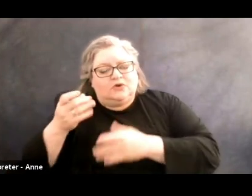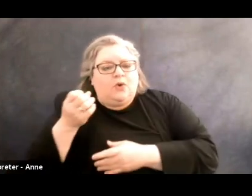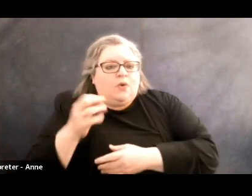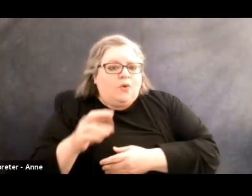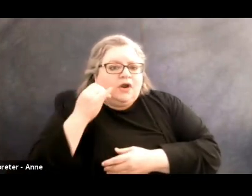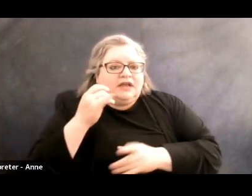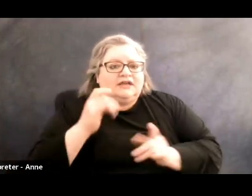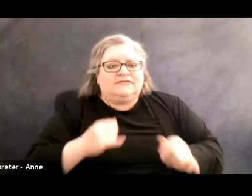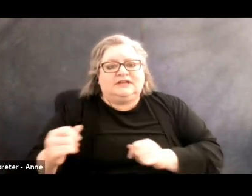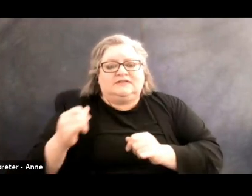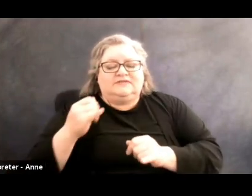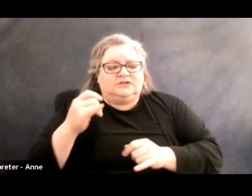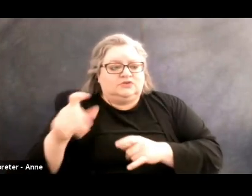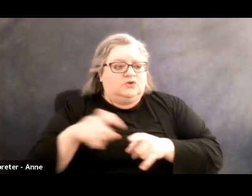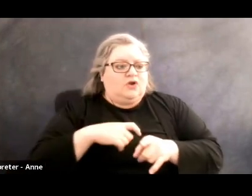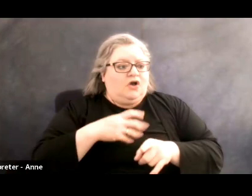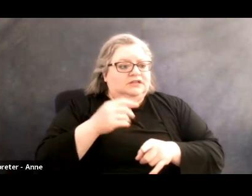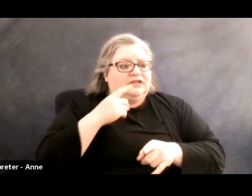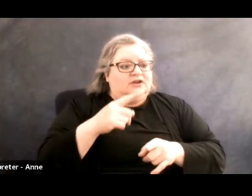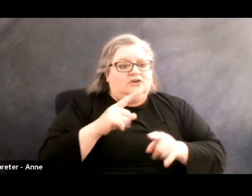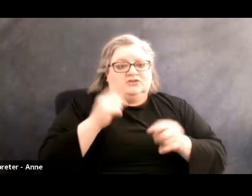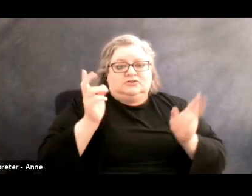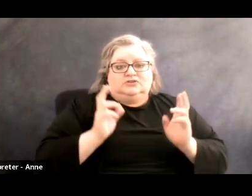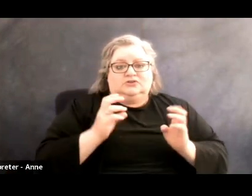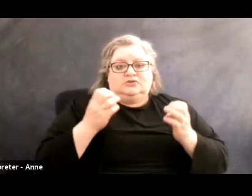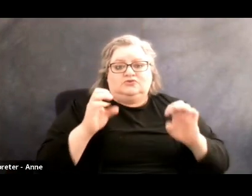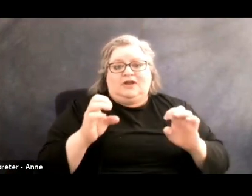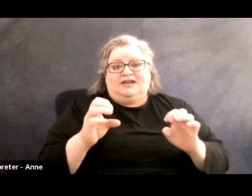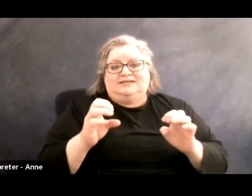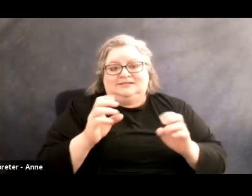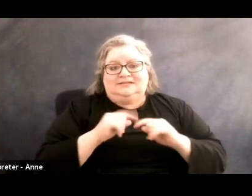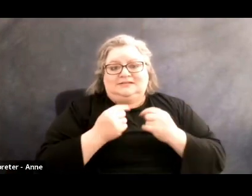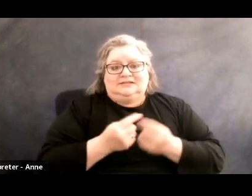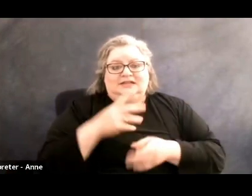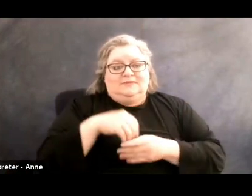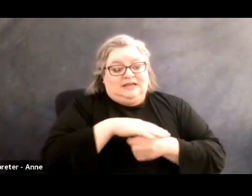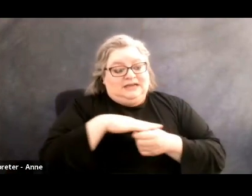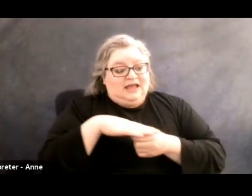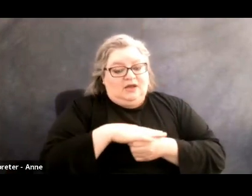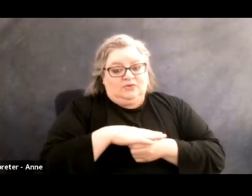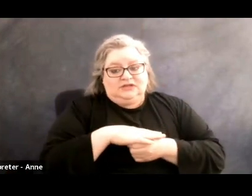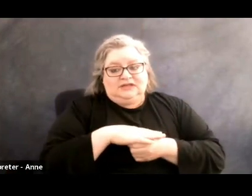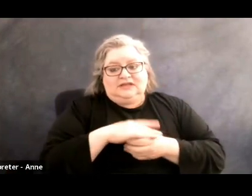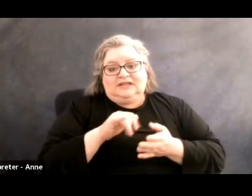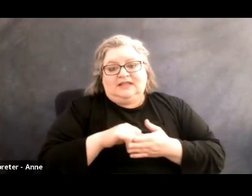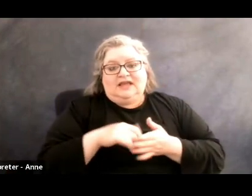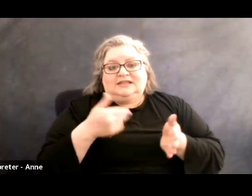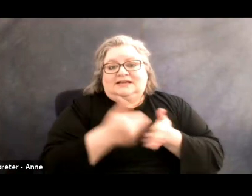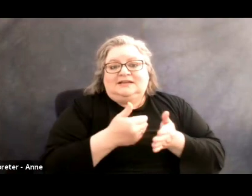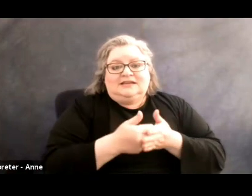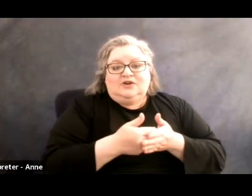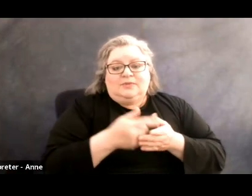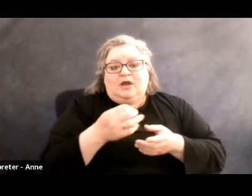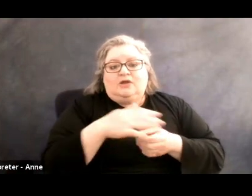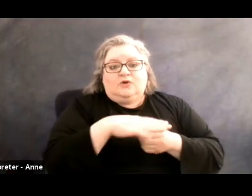an individual call and there is a crisis team in a county that's in a nearby county, or there's